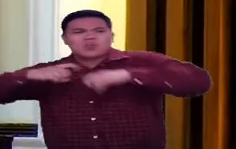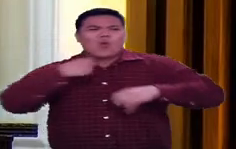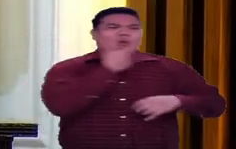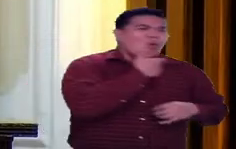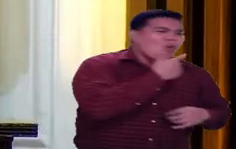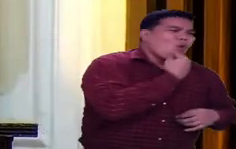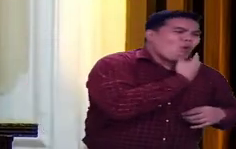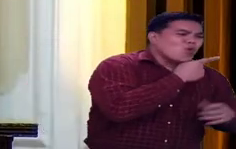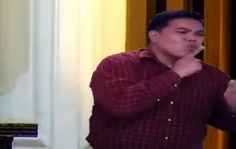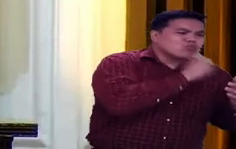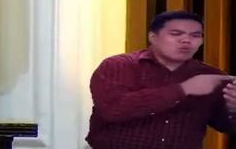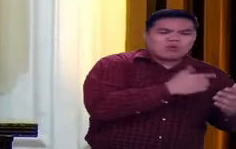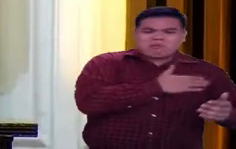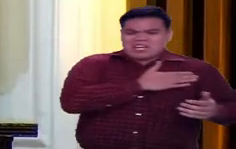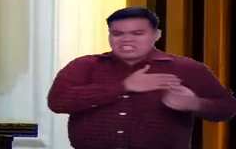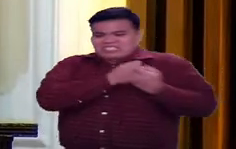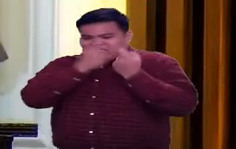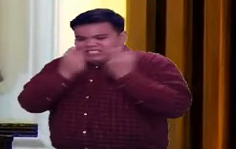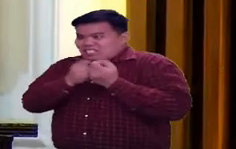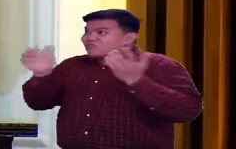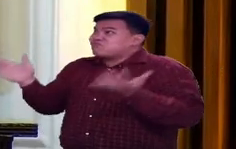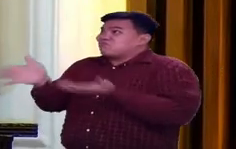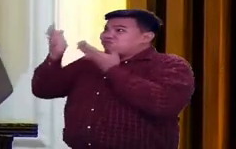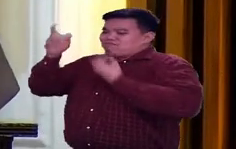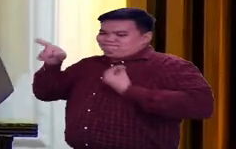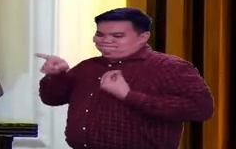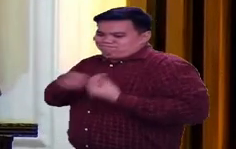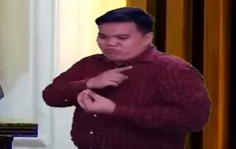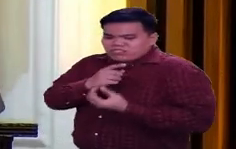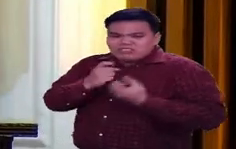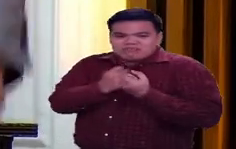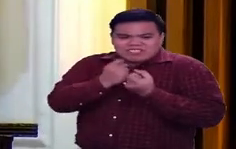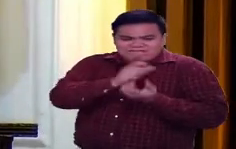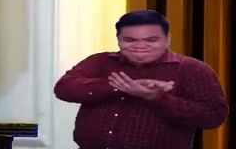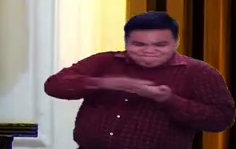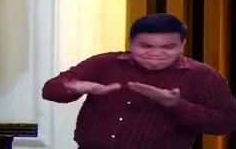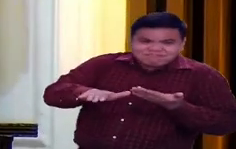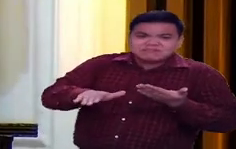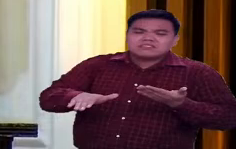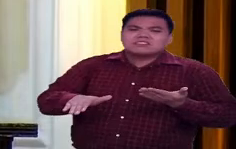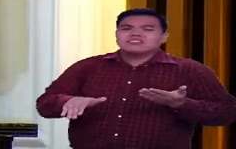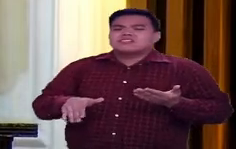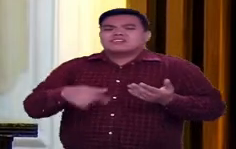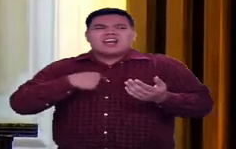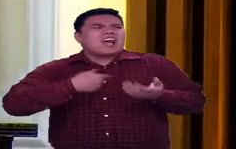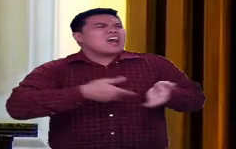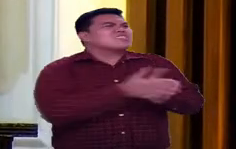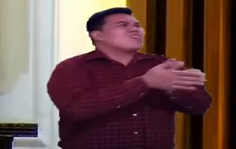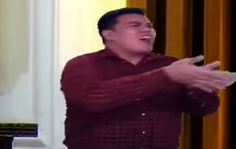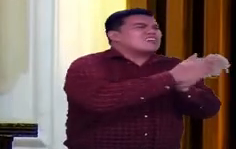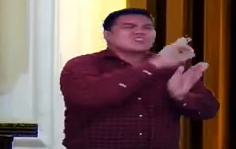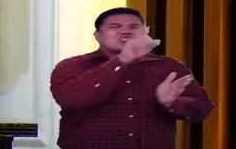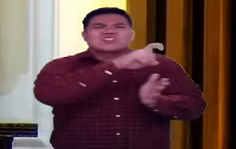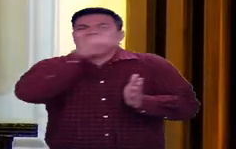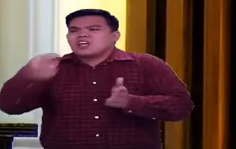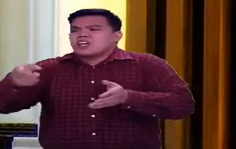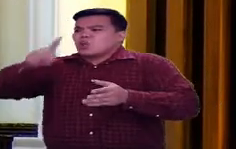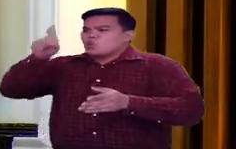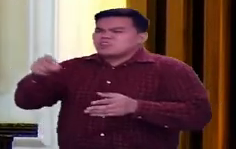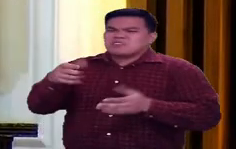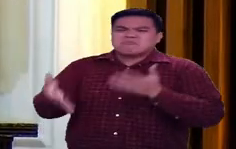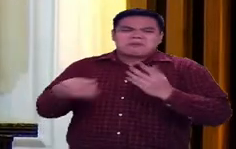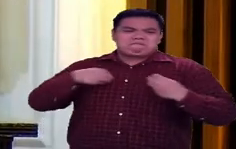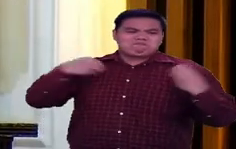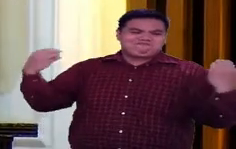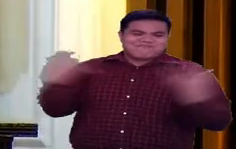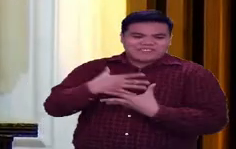burdens and their sins lifted and removed. They're looking for answers because of their fear of